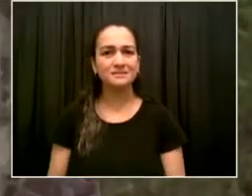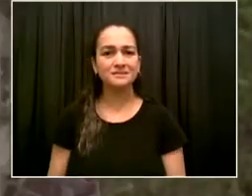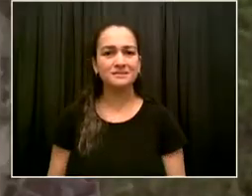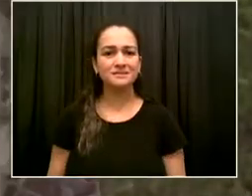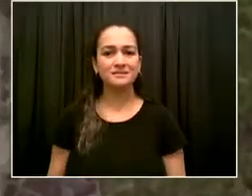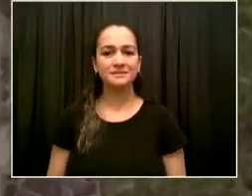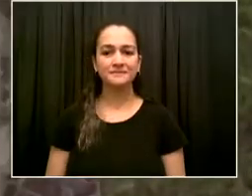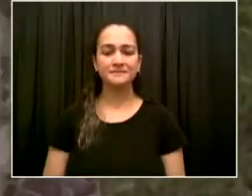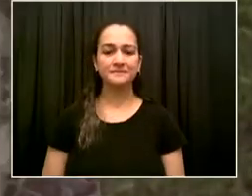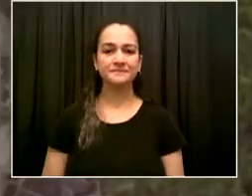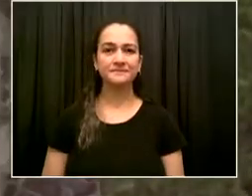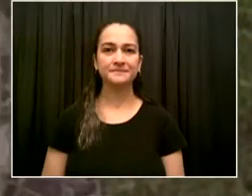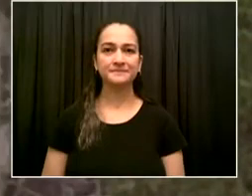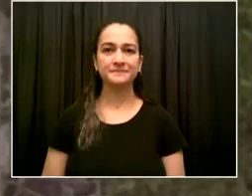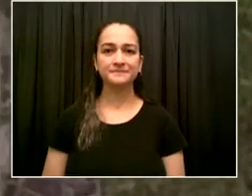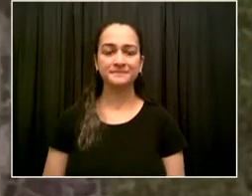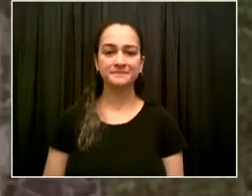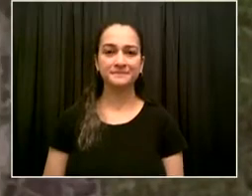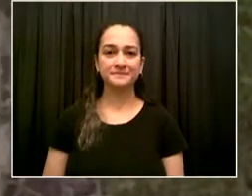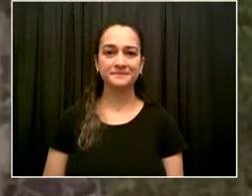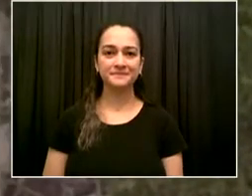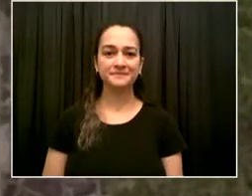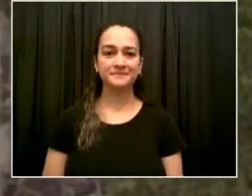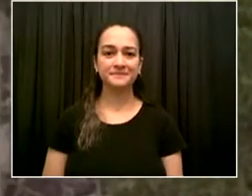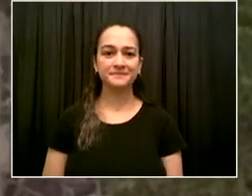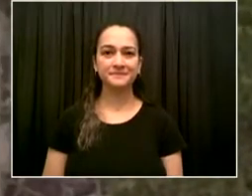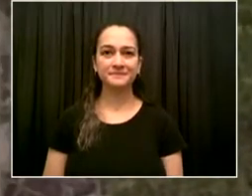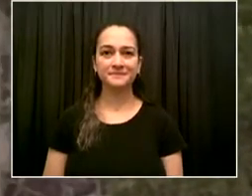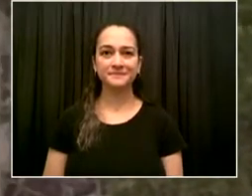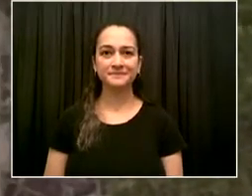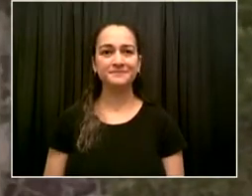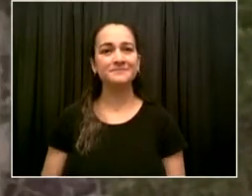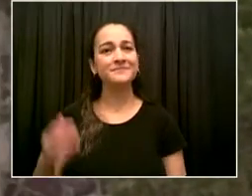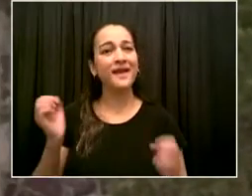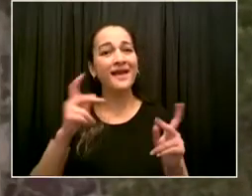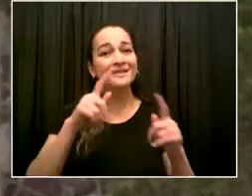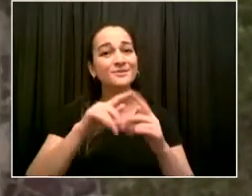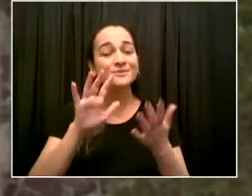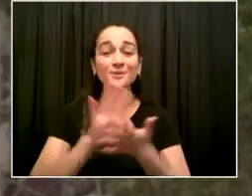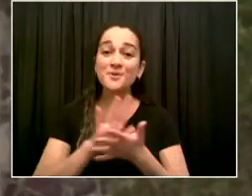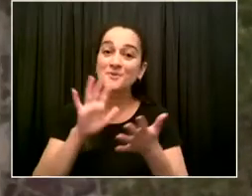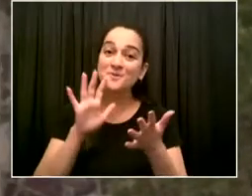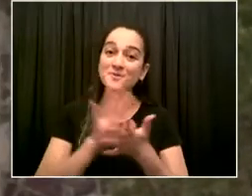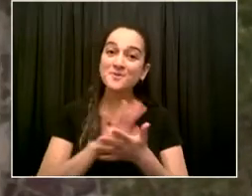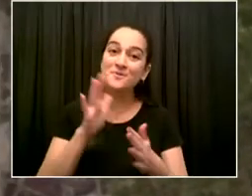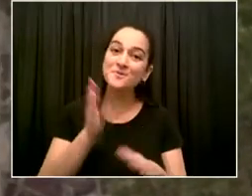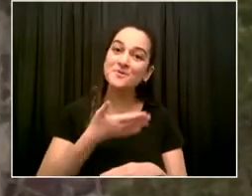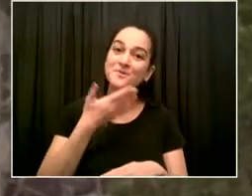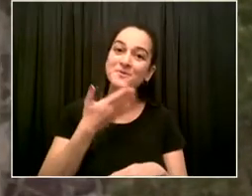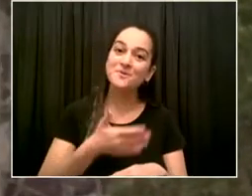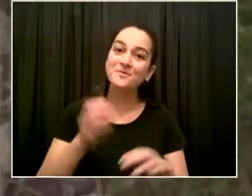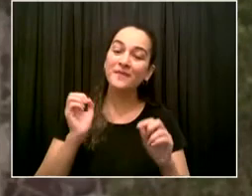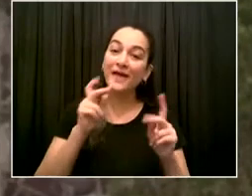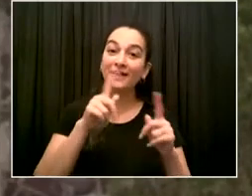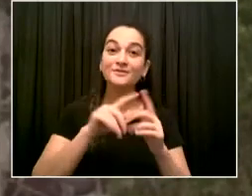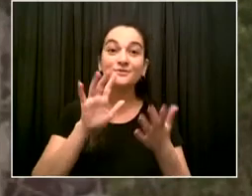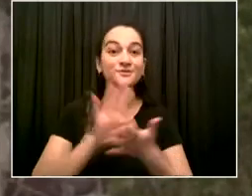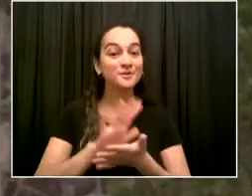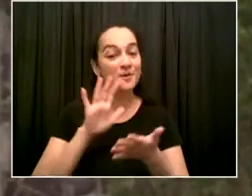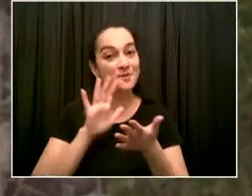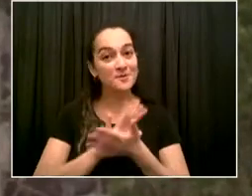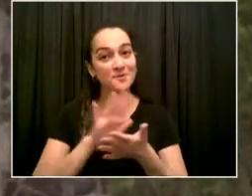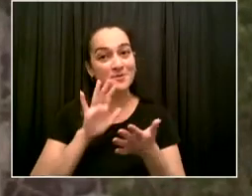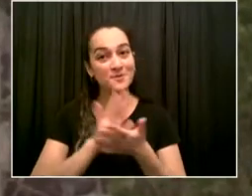Oh, back to school, back to school, to prove to Dad that I'm not a